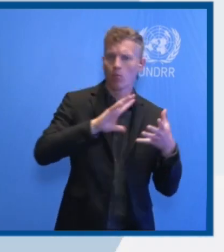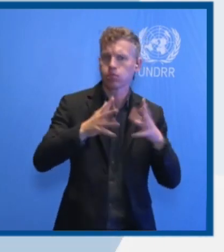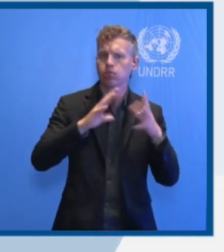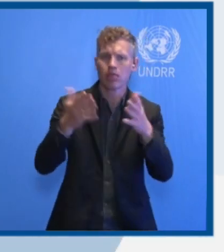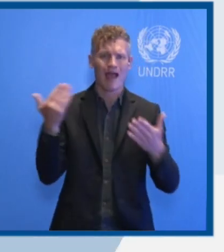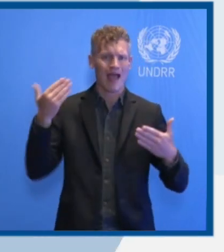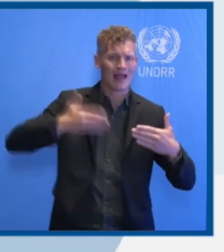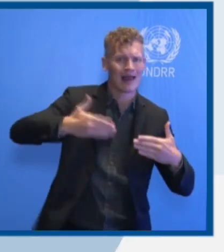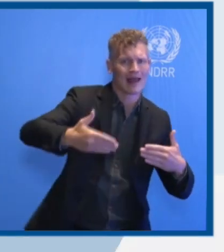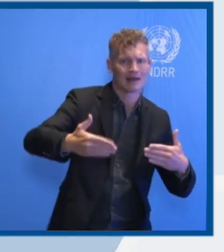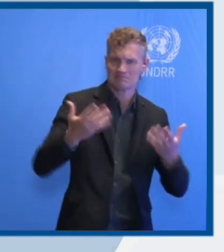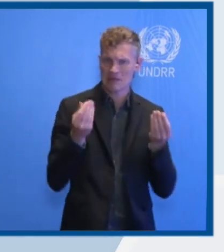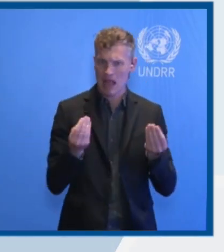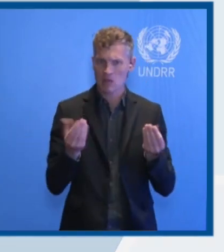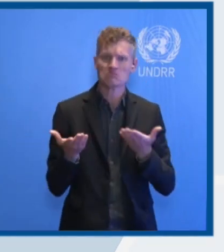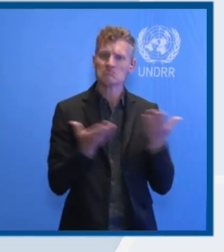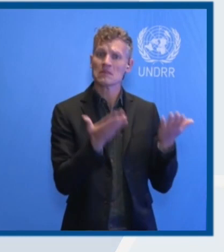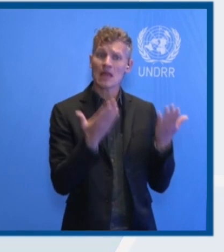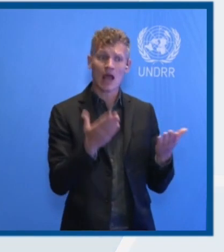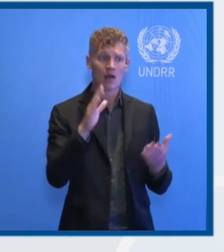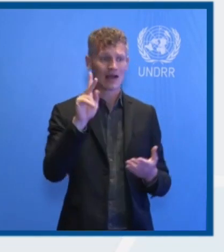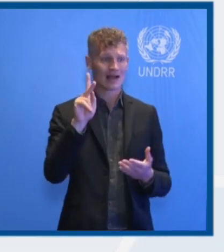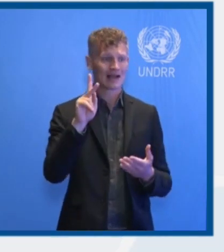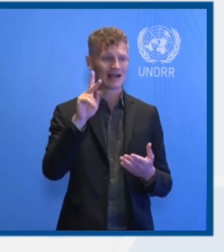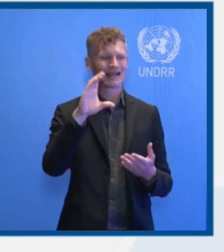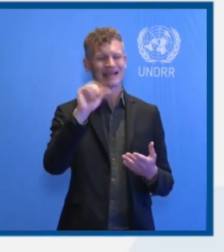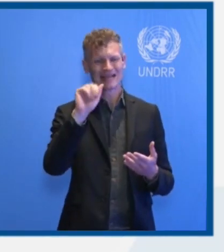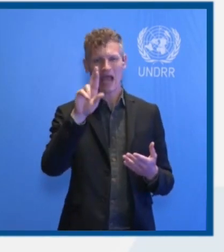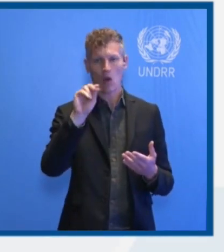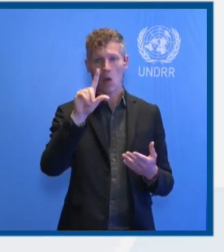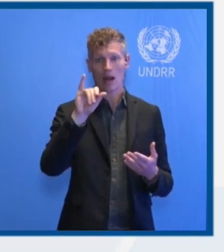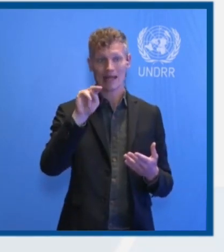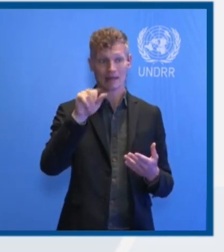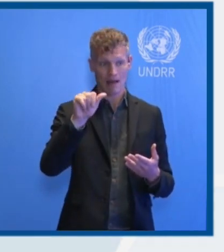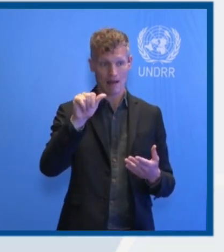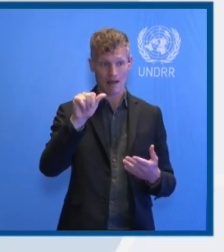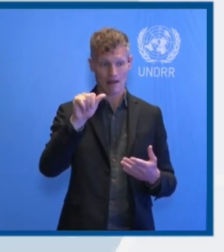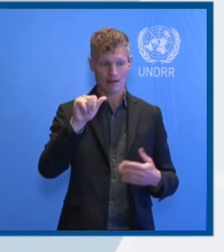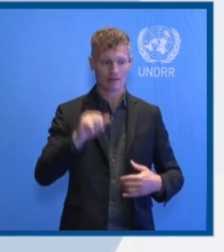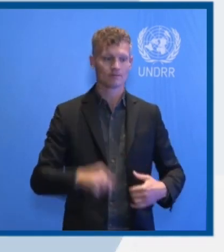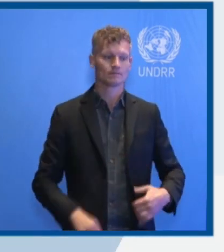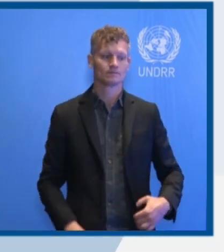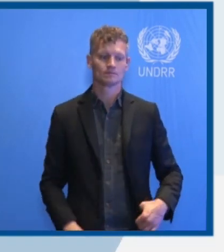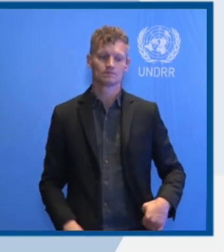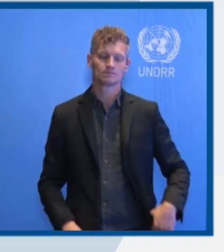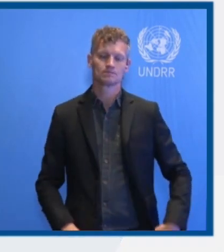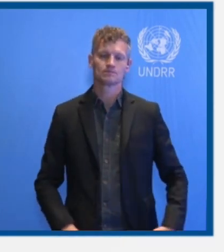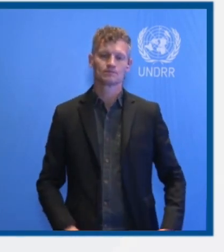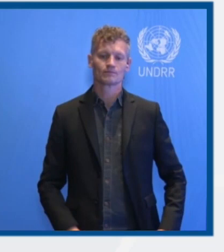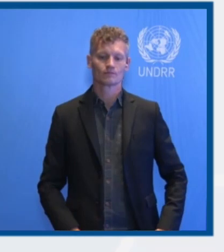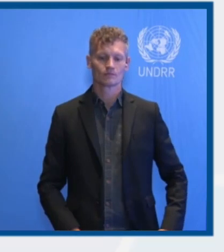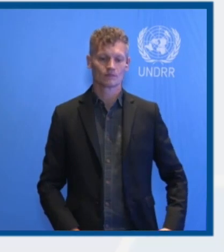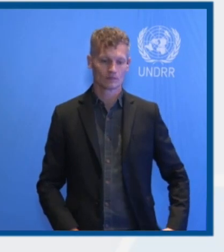Mr. Luther, muy buenos días y muy buenos días para mis compañeros del panel. Un saludo también a las personas que nos están escuchando. Y para